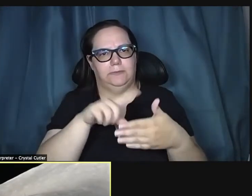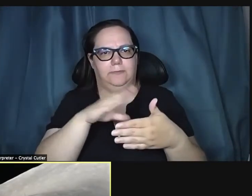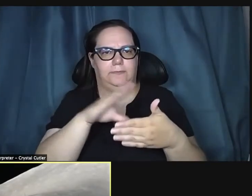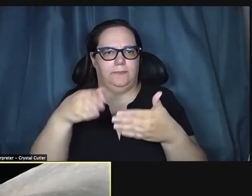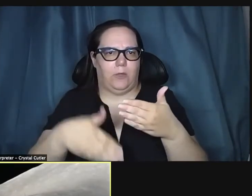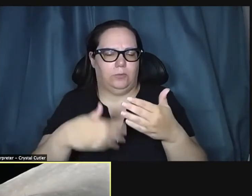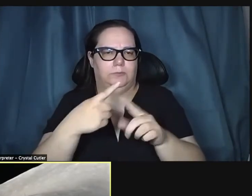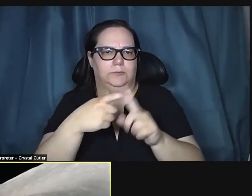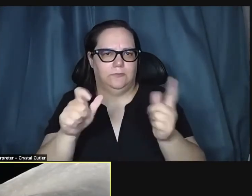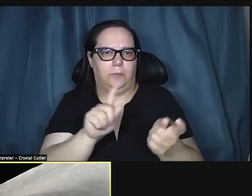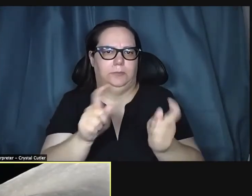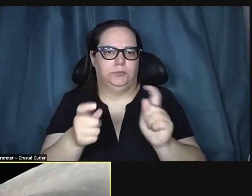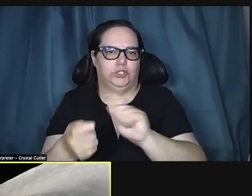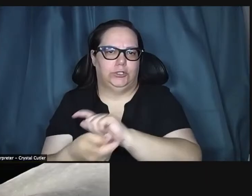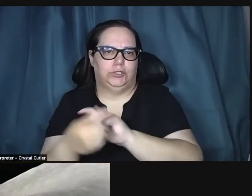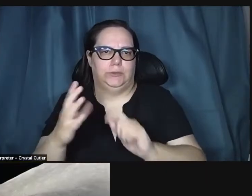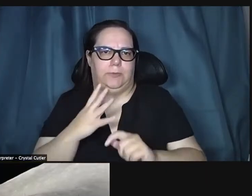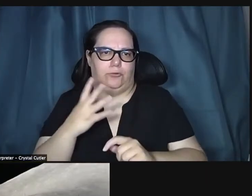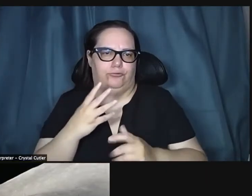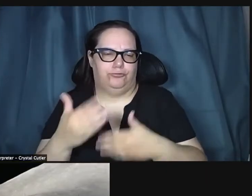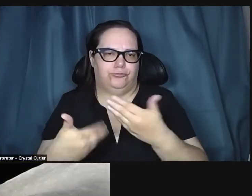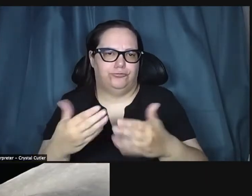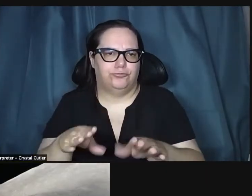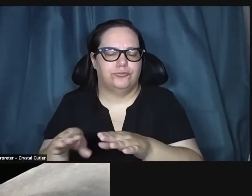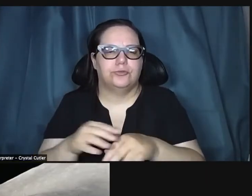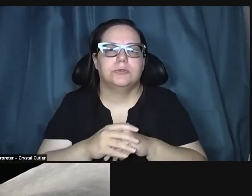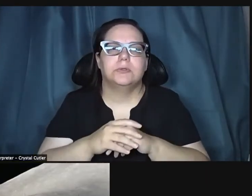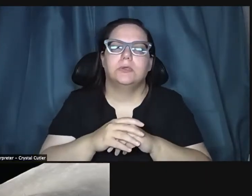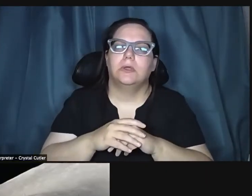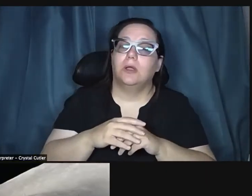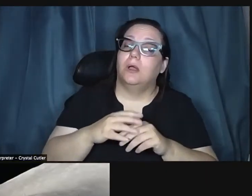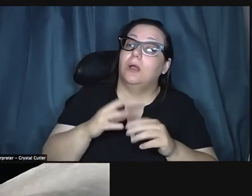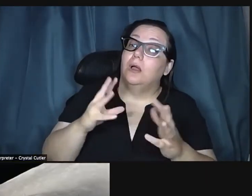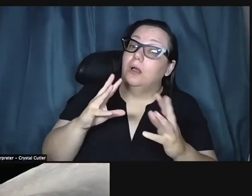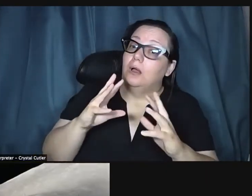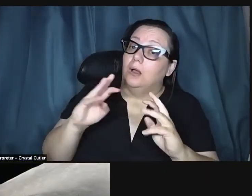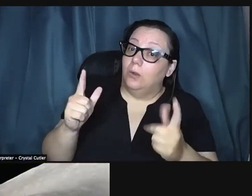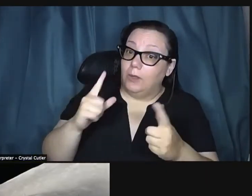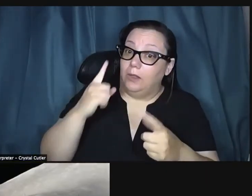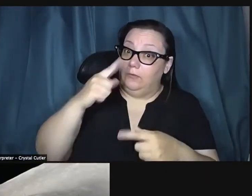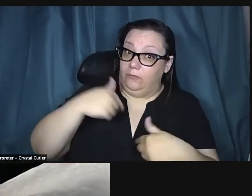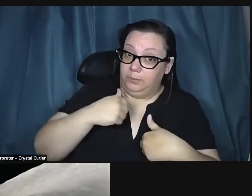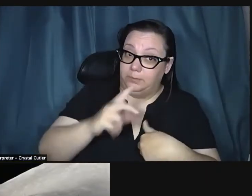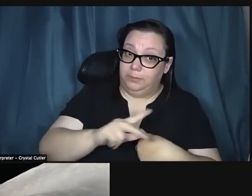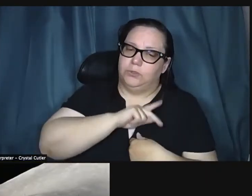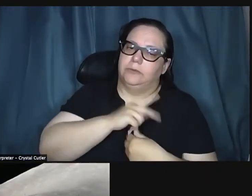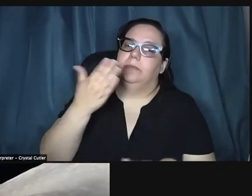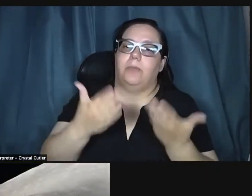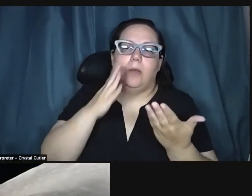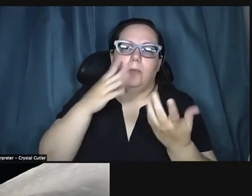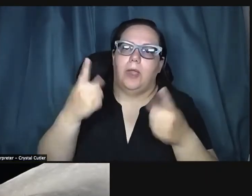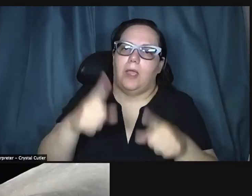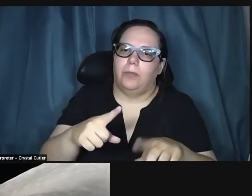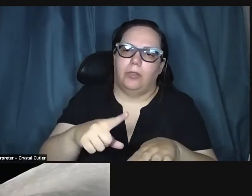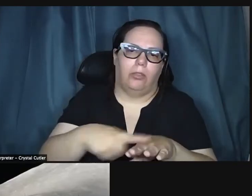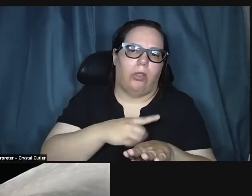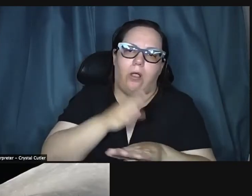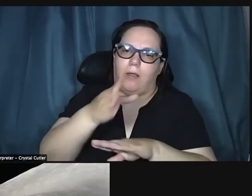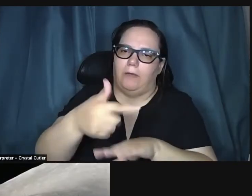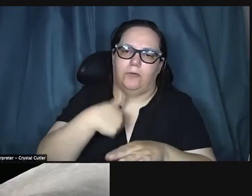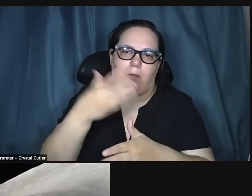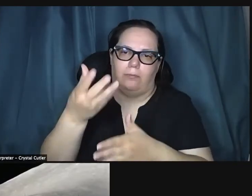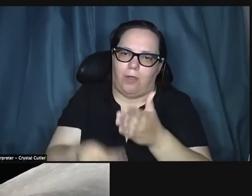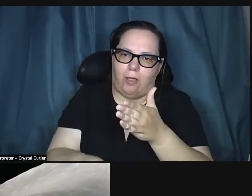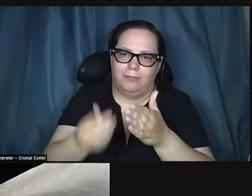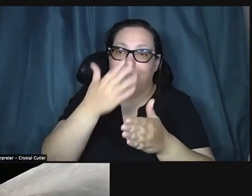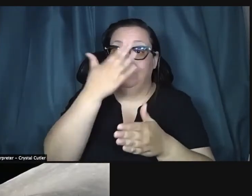manners? Well, for me personally, it's probably going to happen long after I'm gone, because my